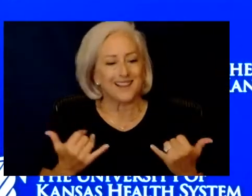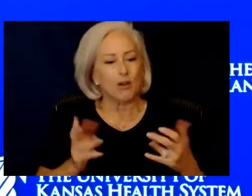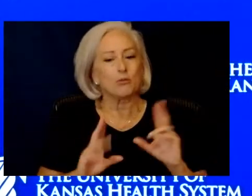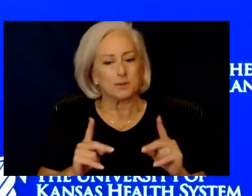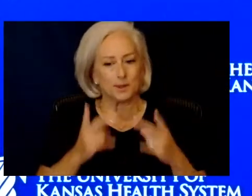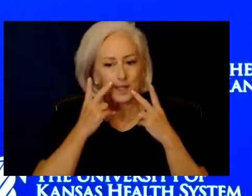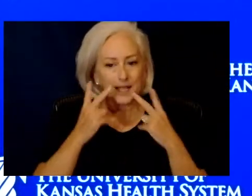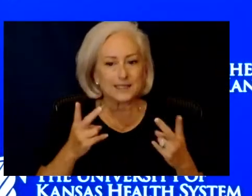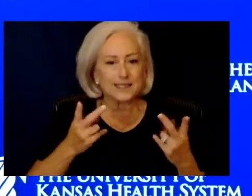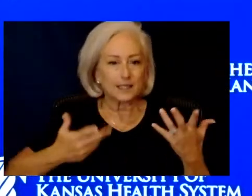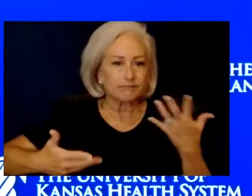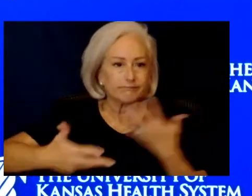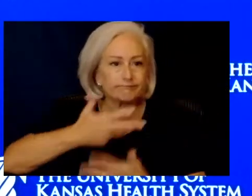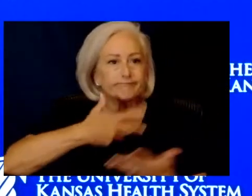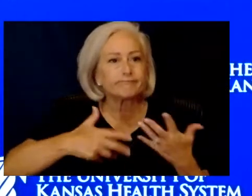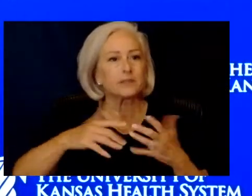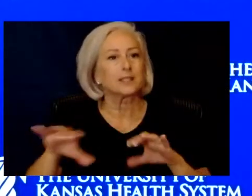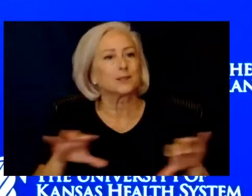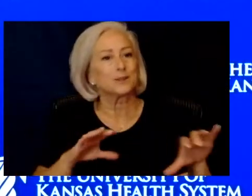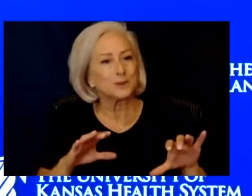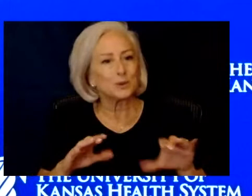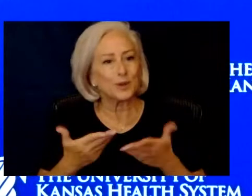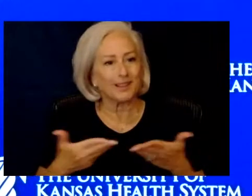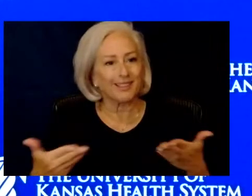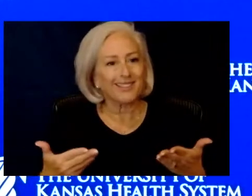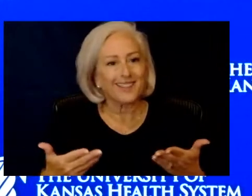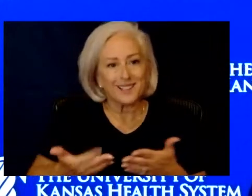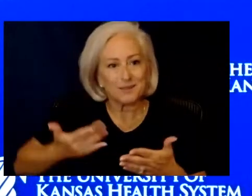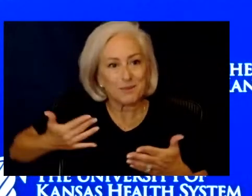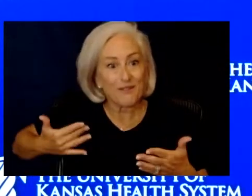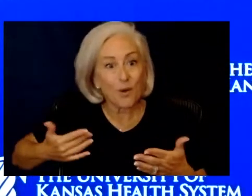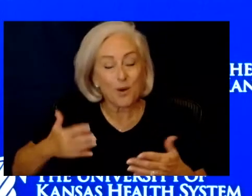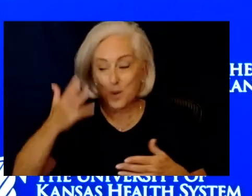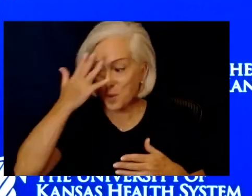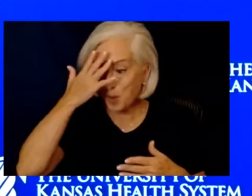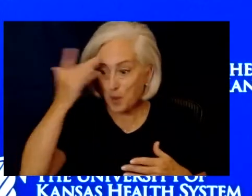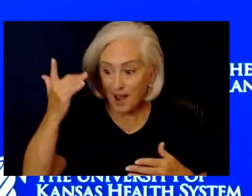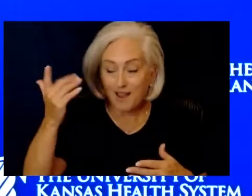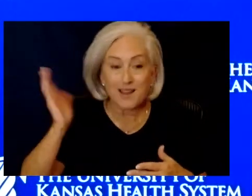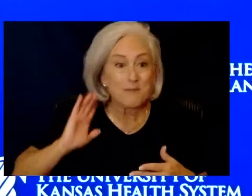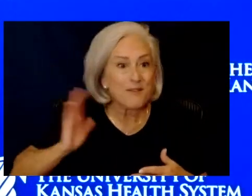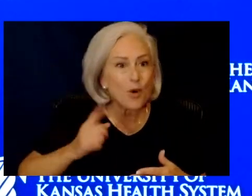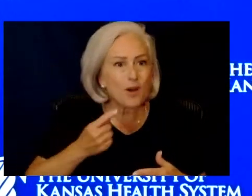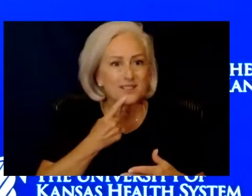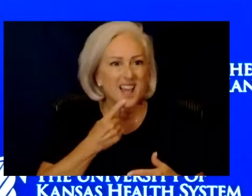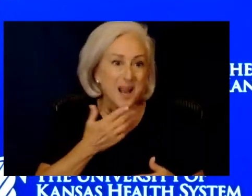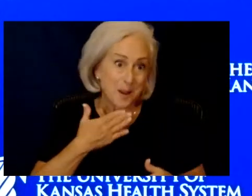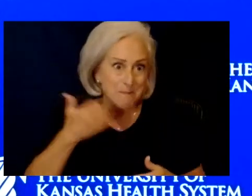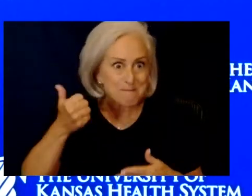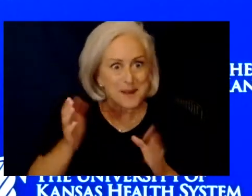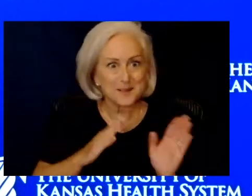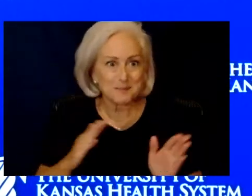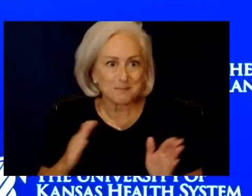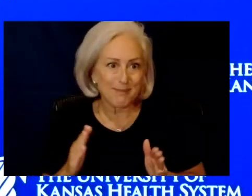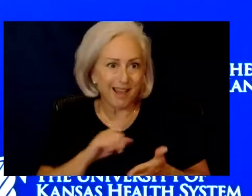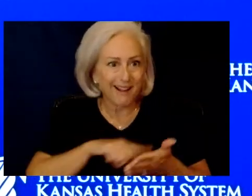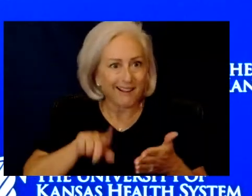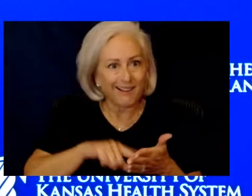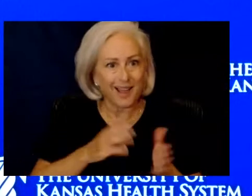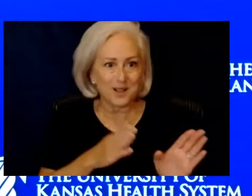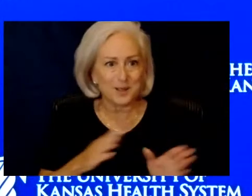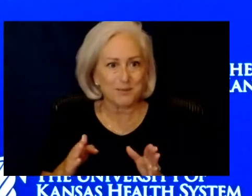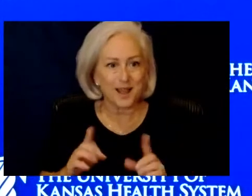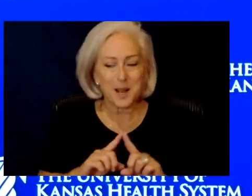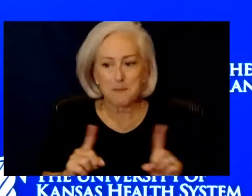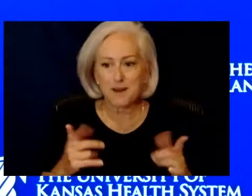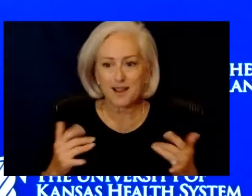doing the things that before they might have said, oh, the best plans are canceled plans, that maybe now they recognize, hey, you know what, being able to do stuff is something I took for granted. I'm